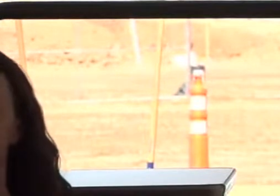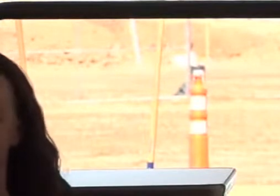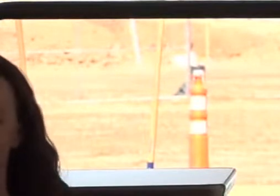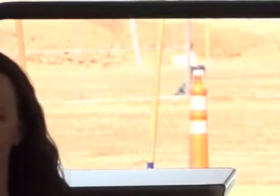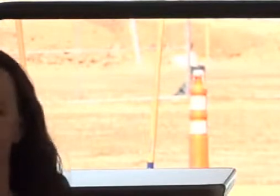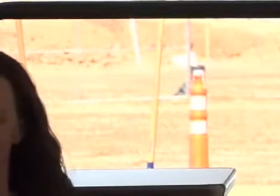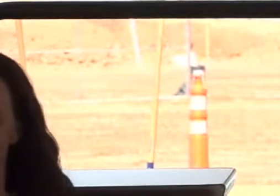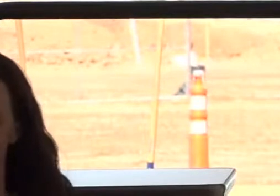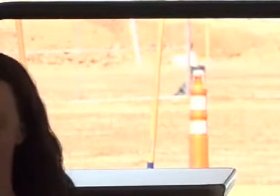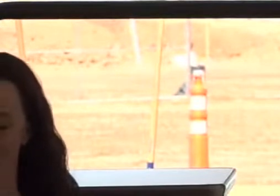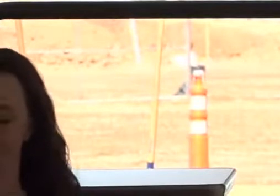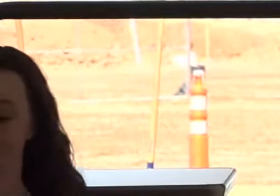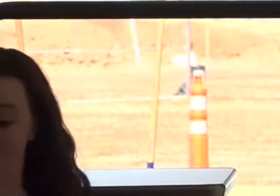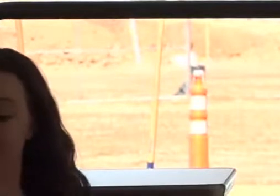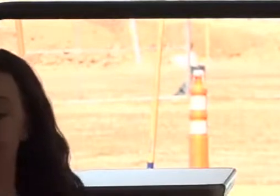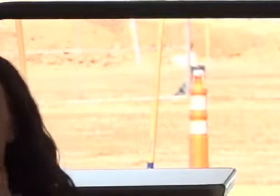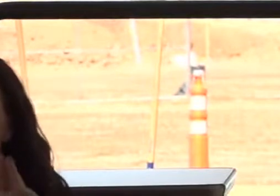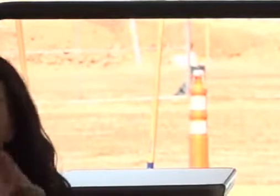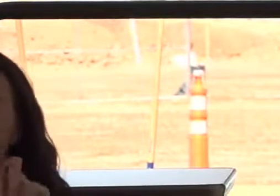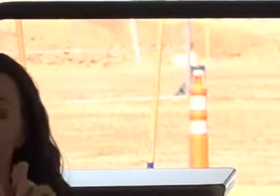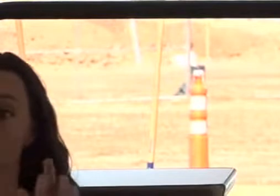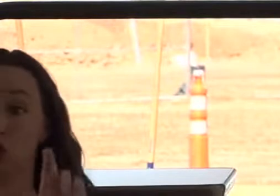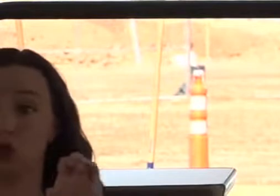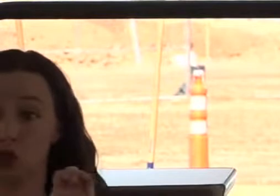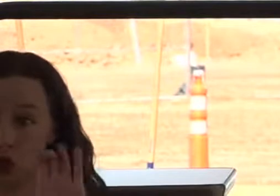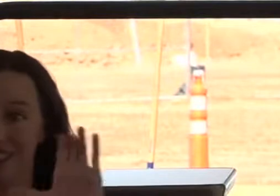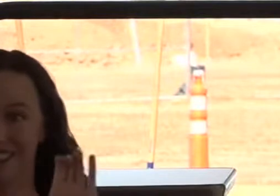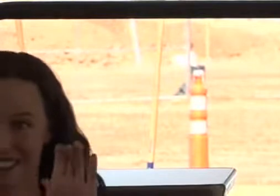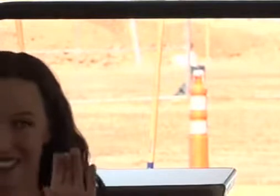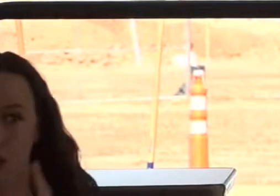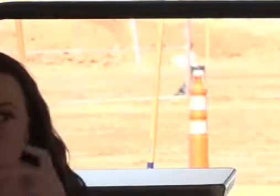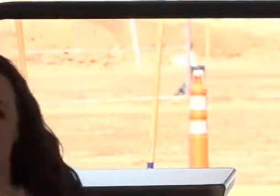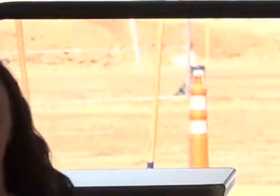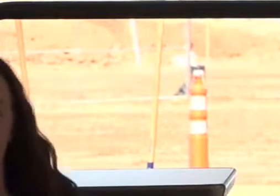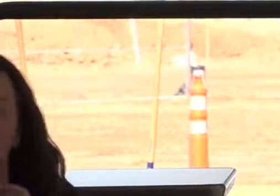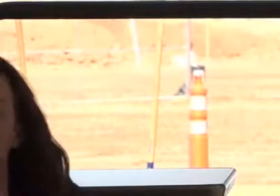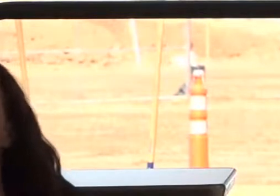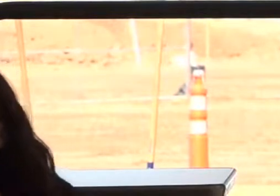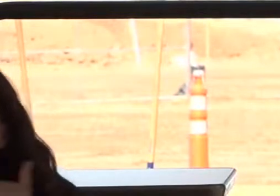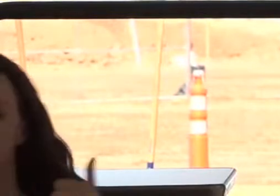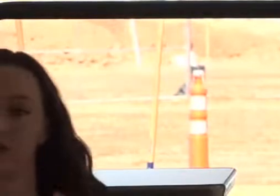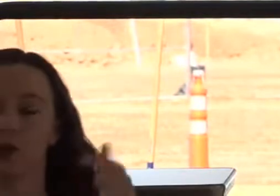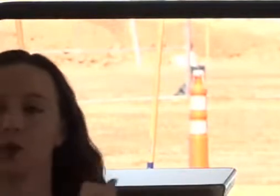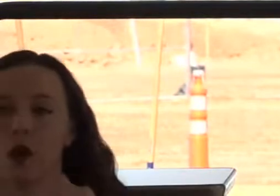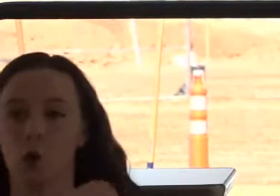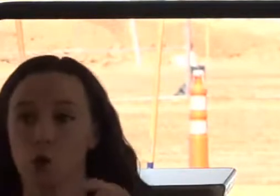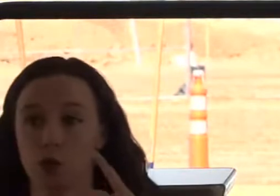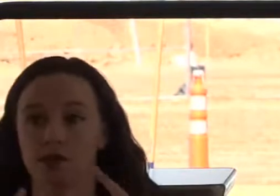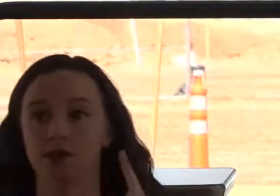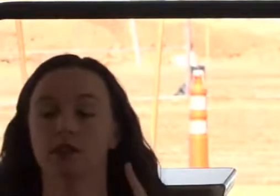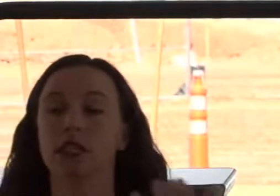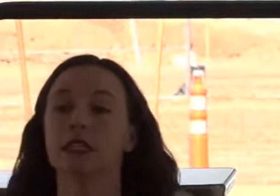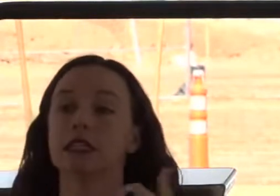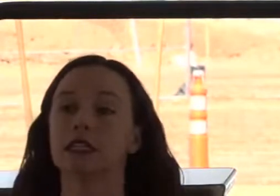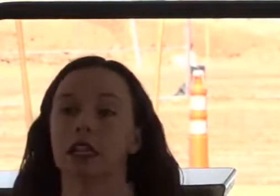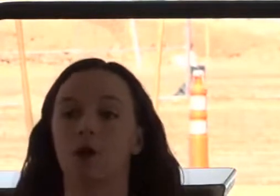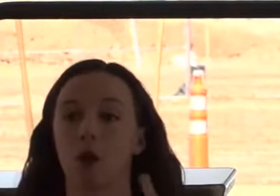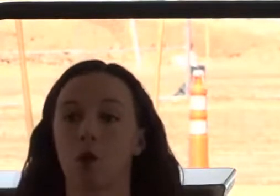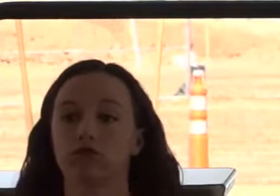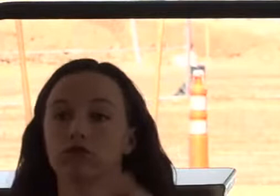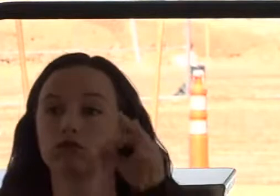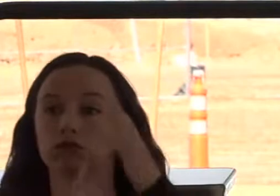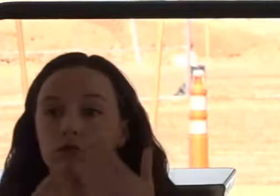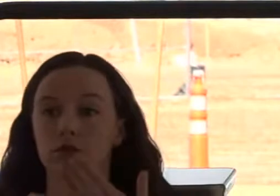board as various Measure C projects are taking place to help our students succeed. At this time, I would especially like to